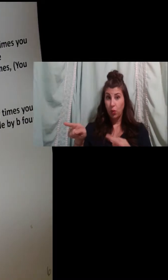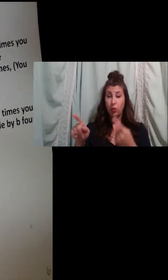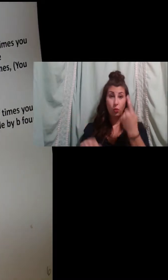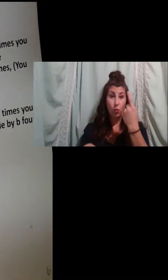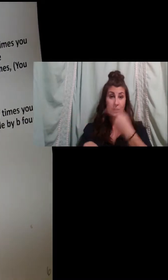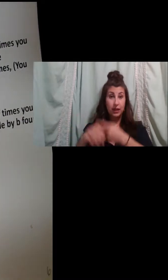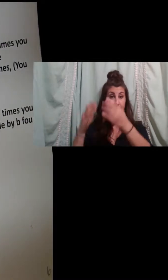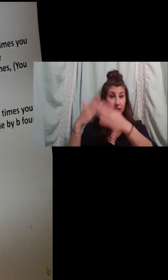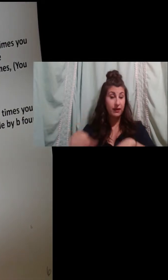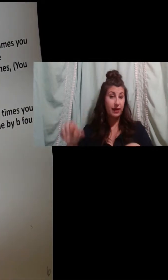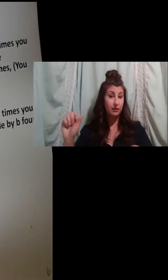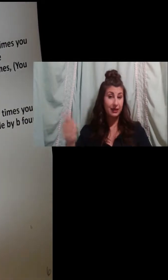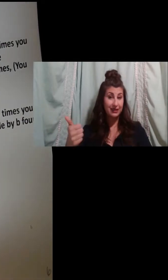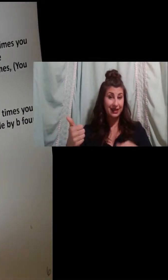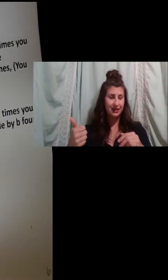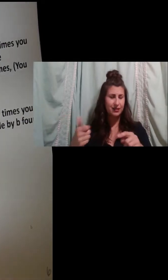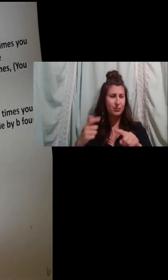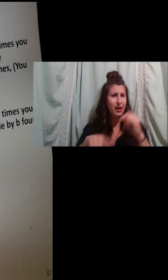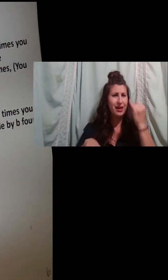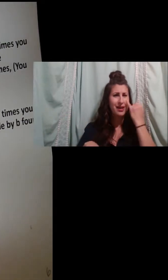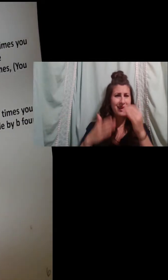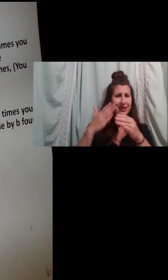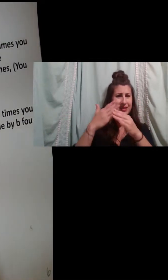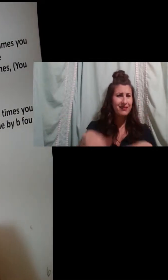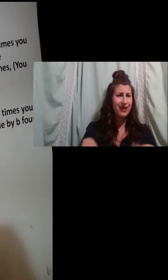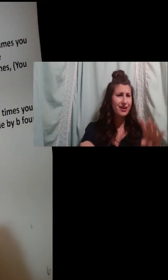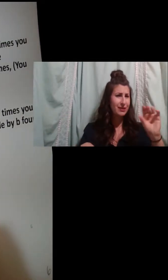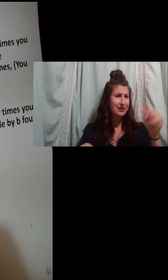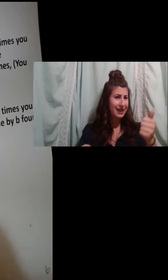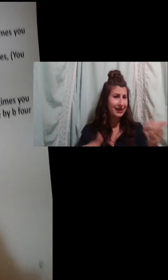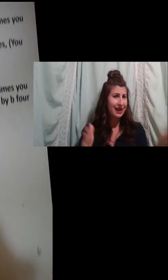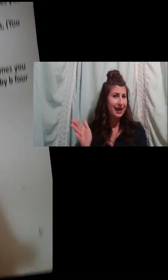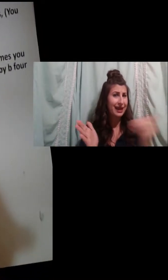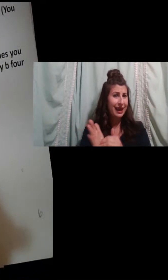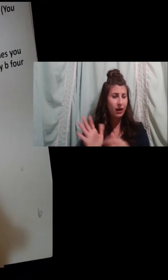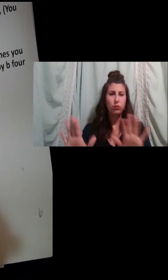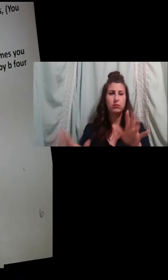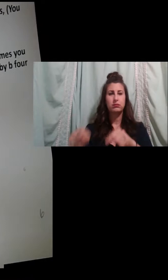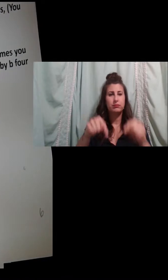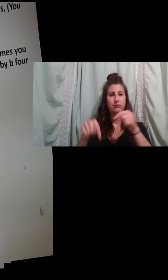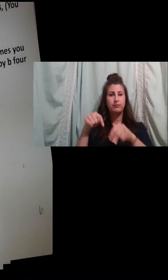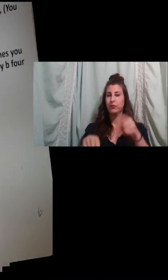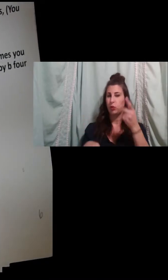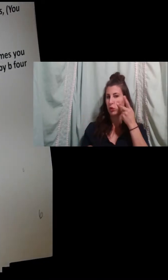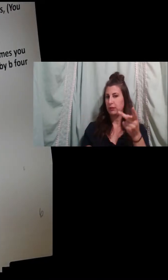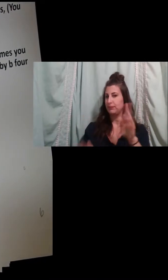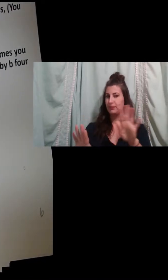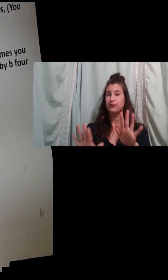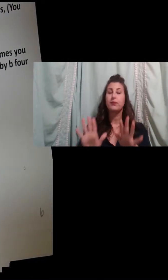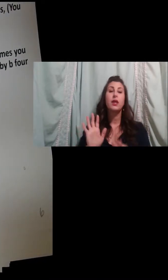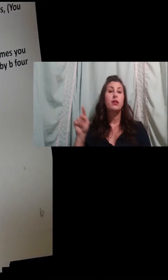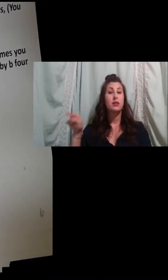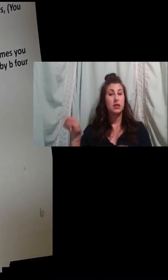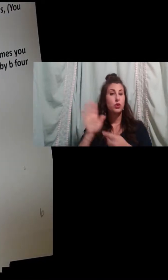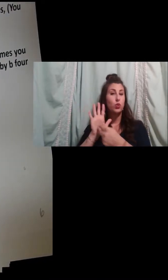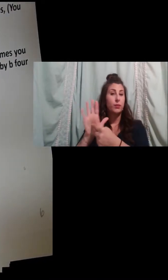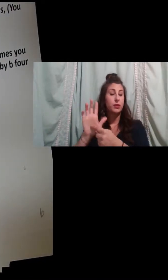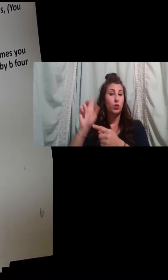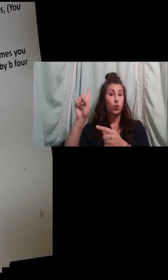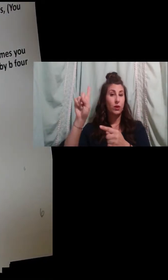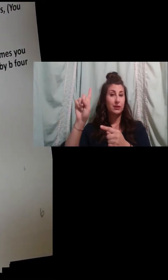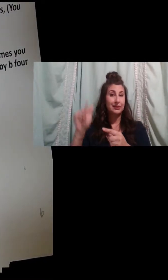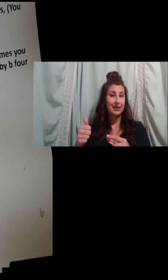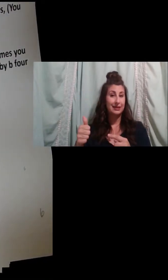time dividing by 10. Well, if I divide by 10 again, sorry, you couldn't see. So this